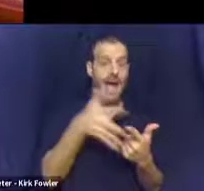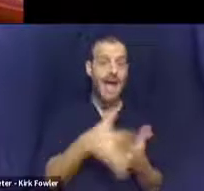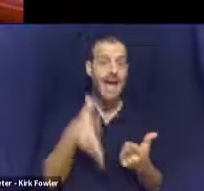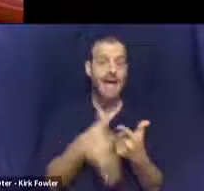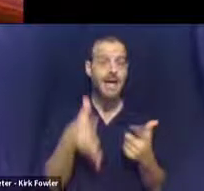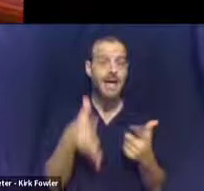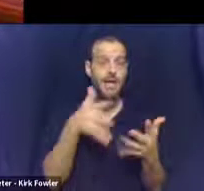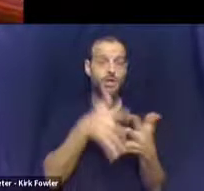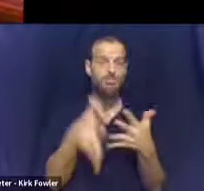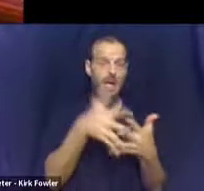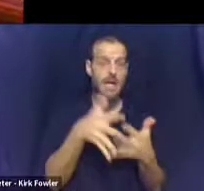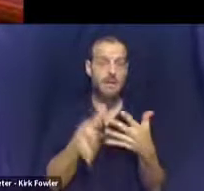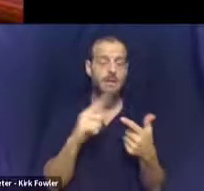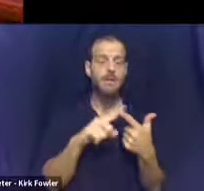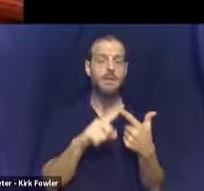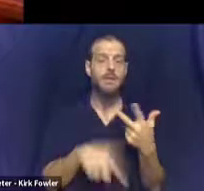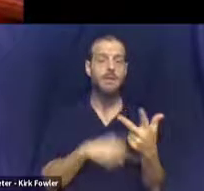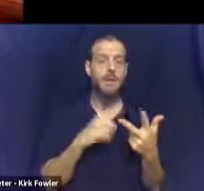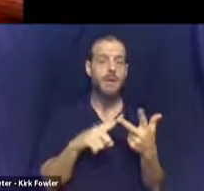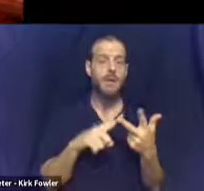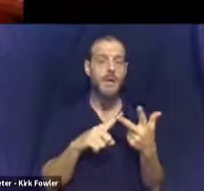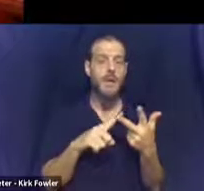Go to the cafeteria.